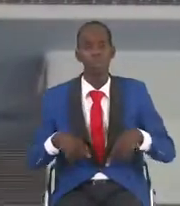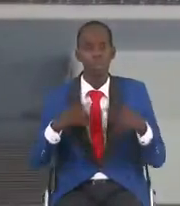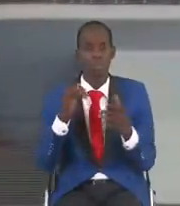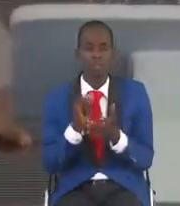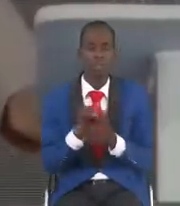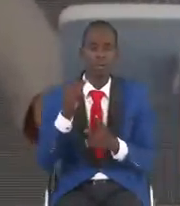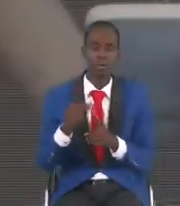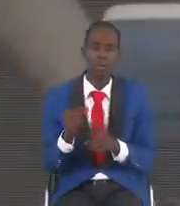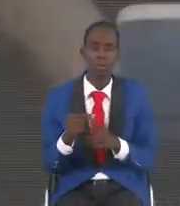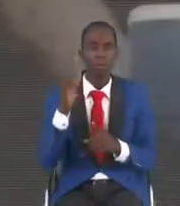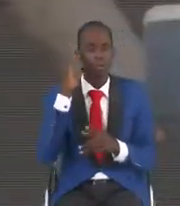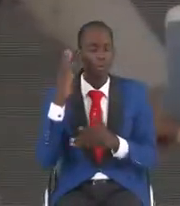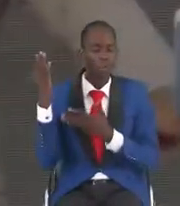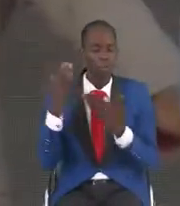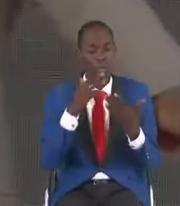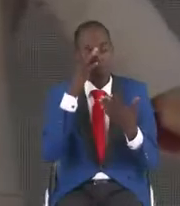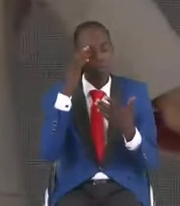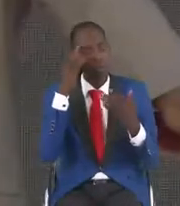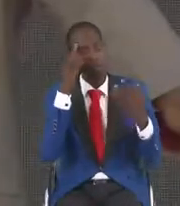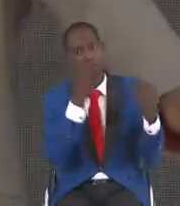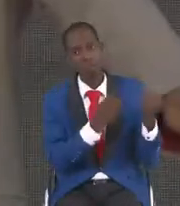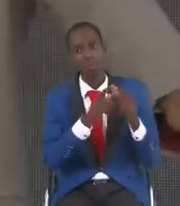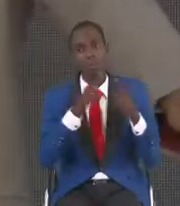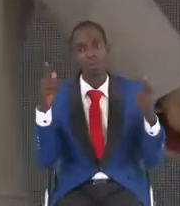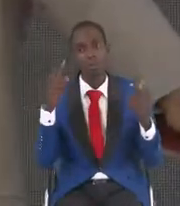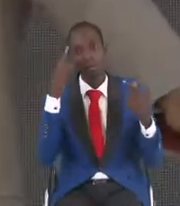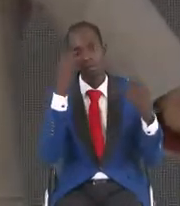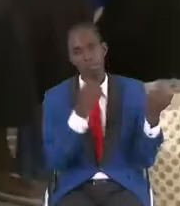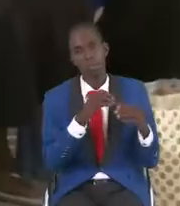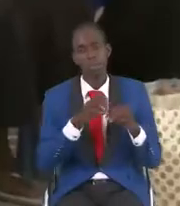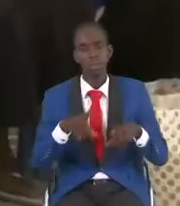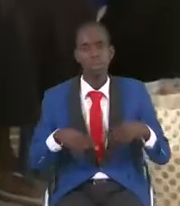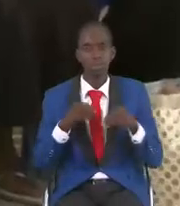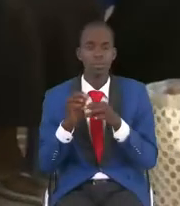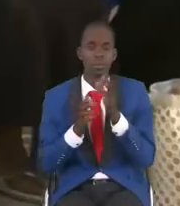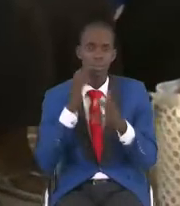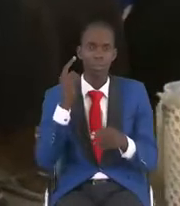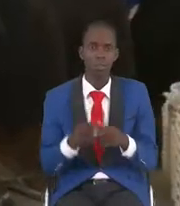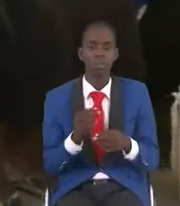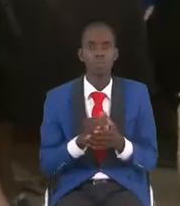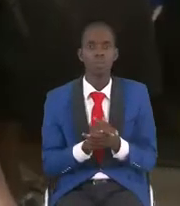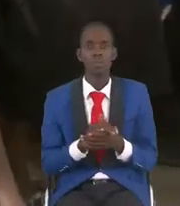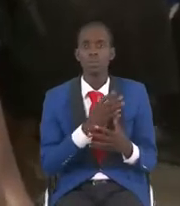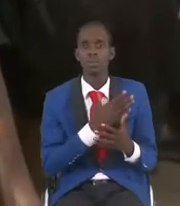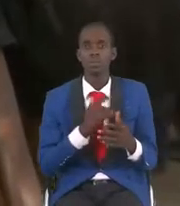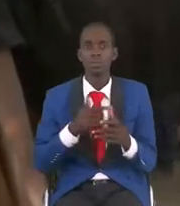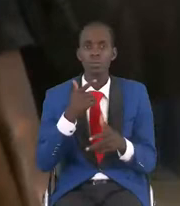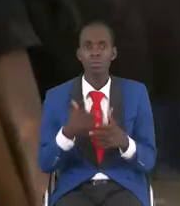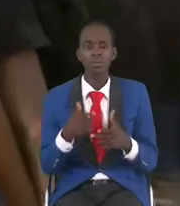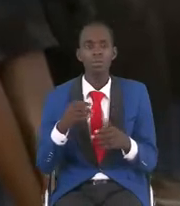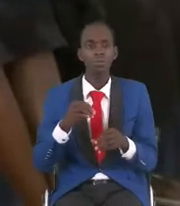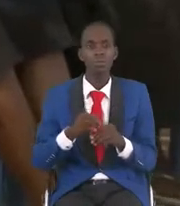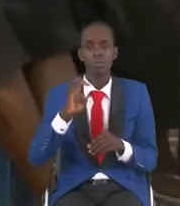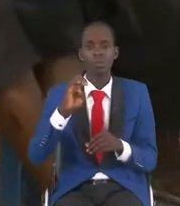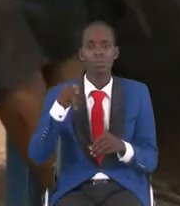word will bring faith, dynamic faith in your life, in Jesus' name. And then in Ephesians chapter